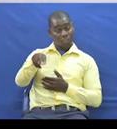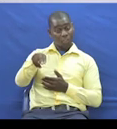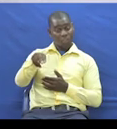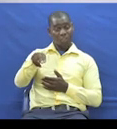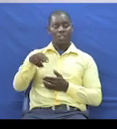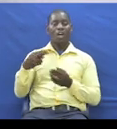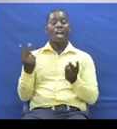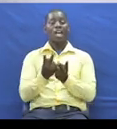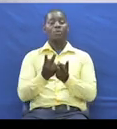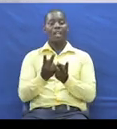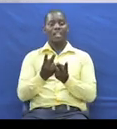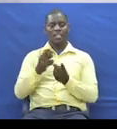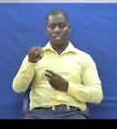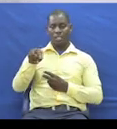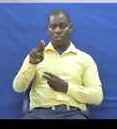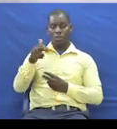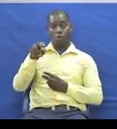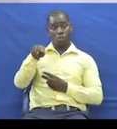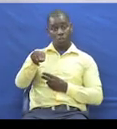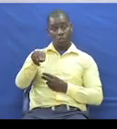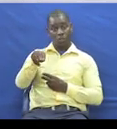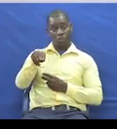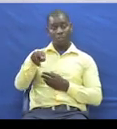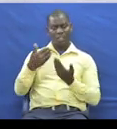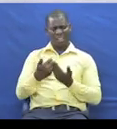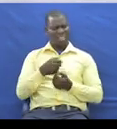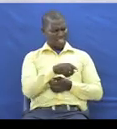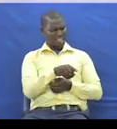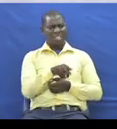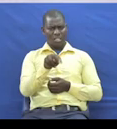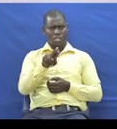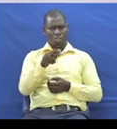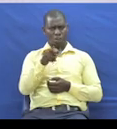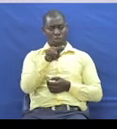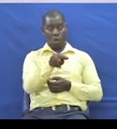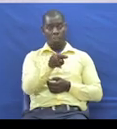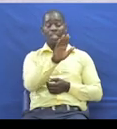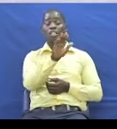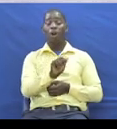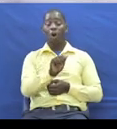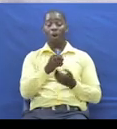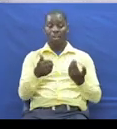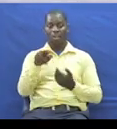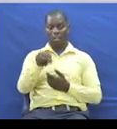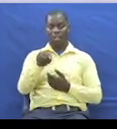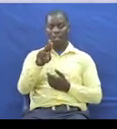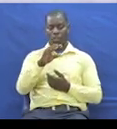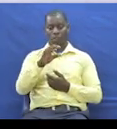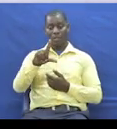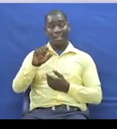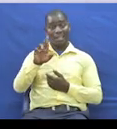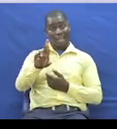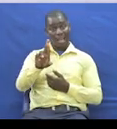and neutron. So this proton and a neutron, we call them as a nucleons. So